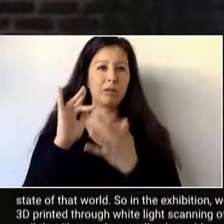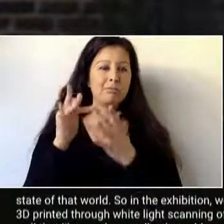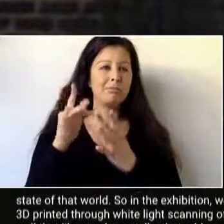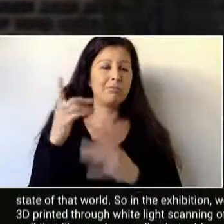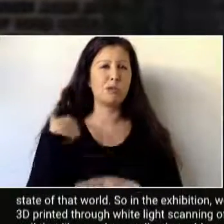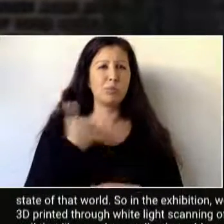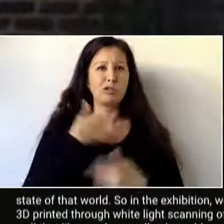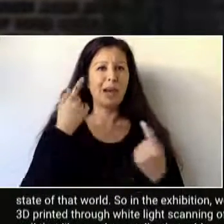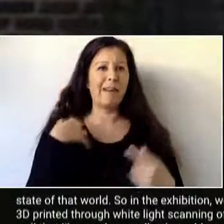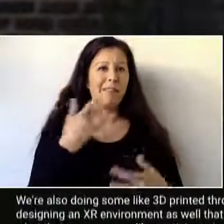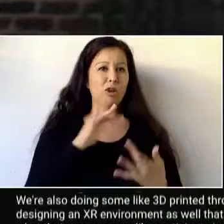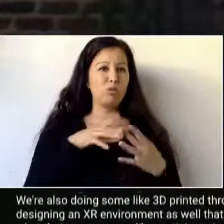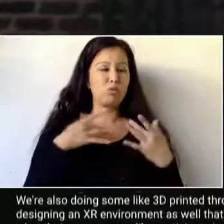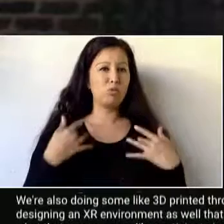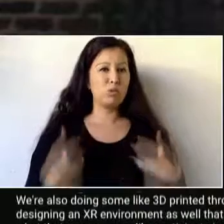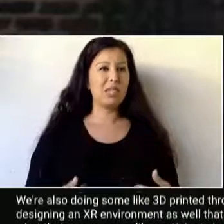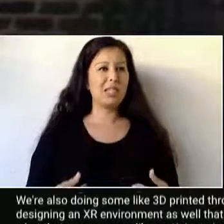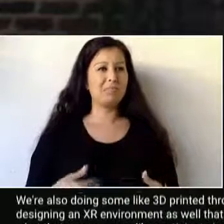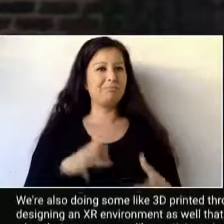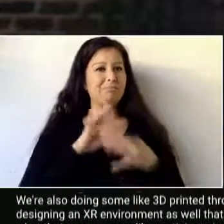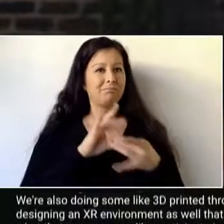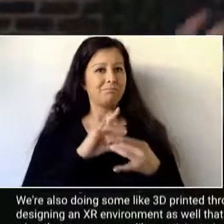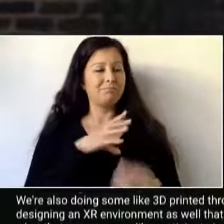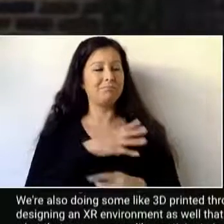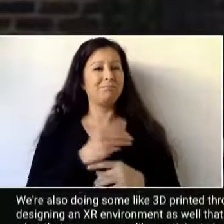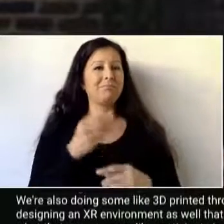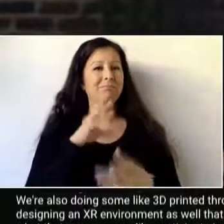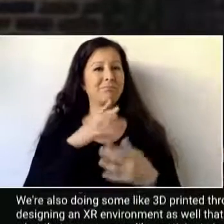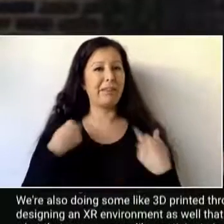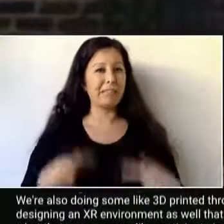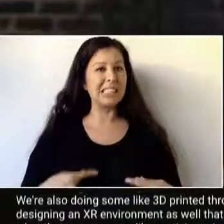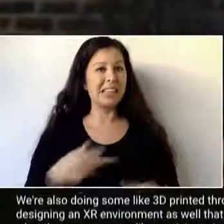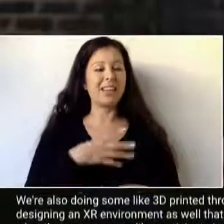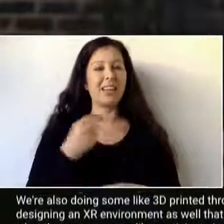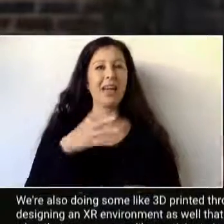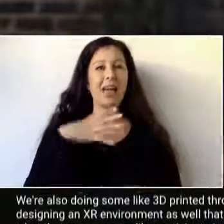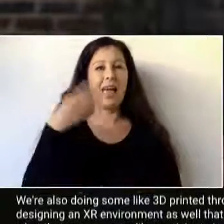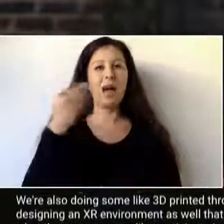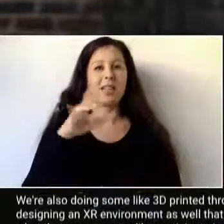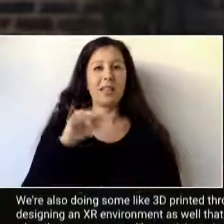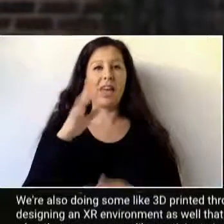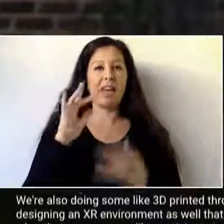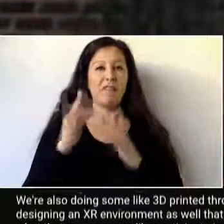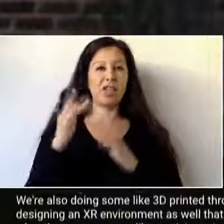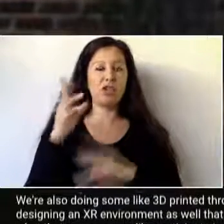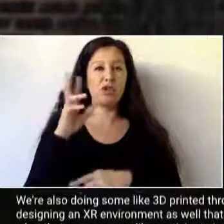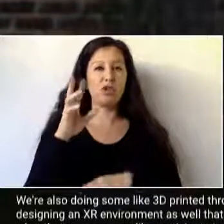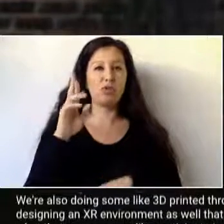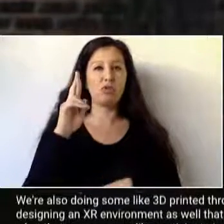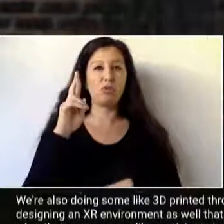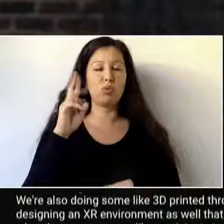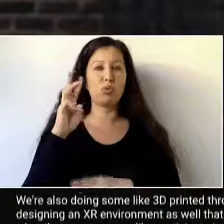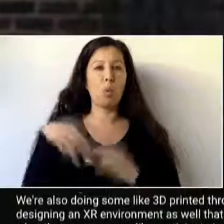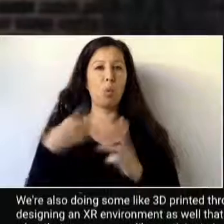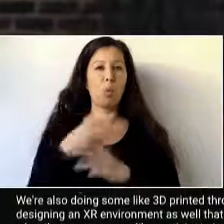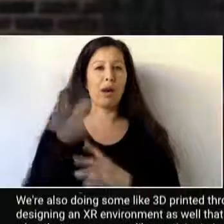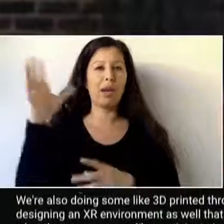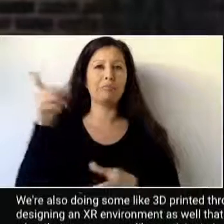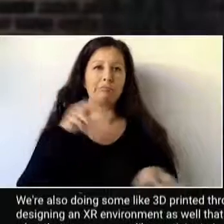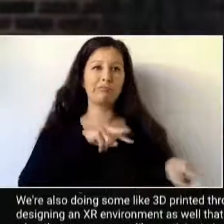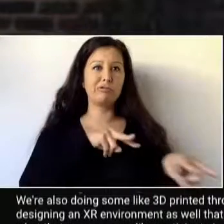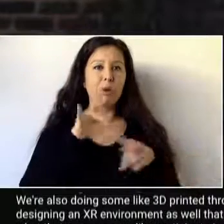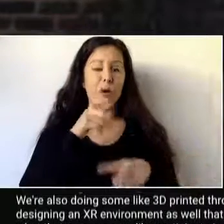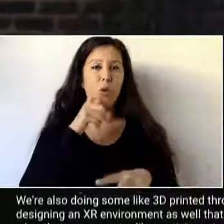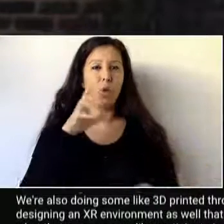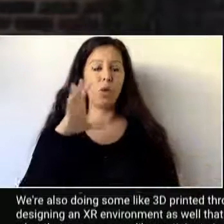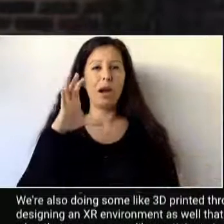each other physically outside of the realms of the cyber world, which is like governed by like surveillance capitalism and all that,